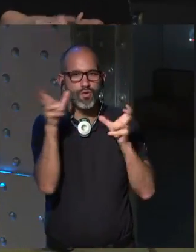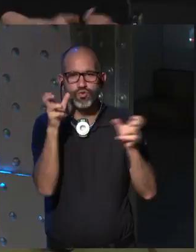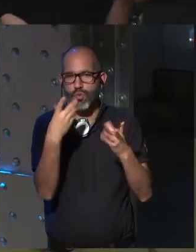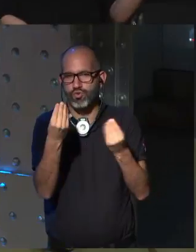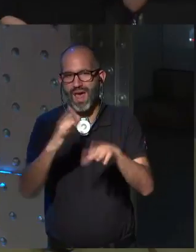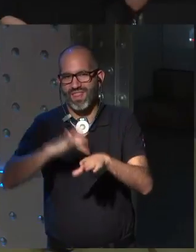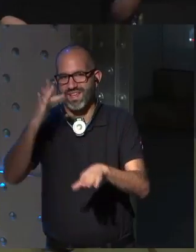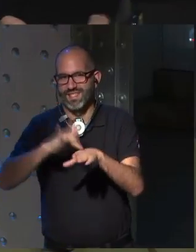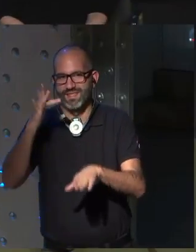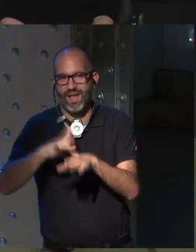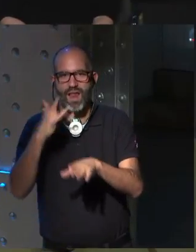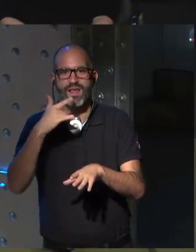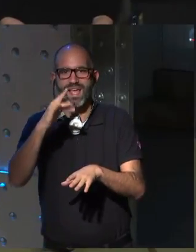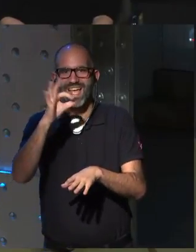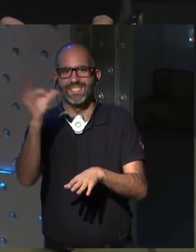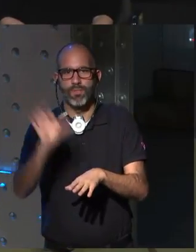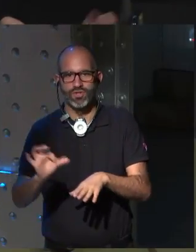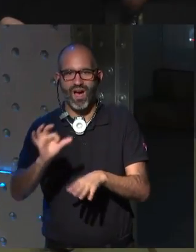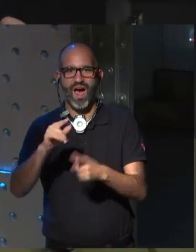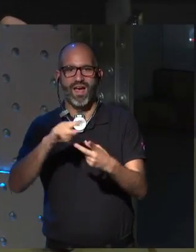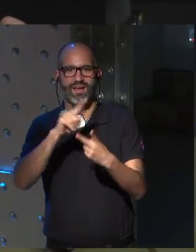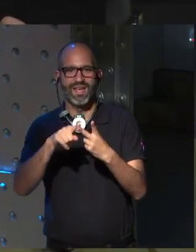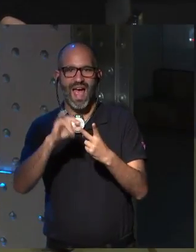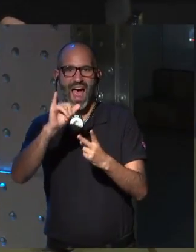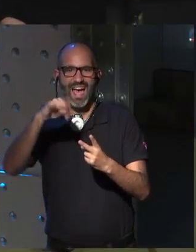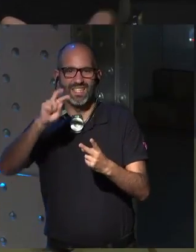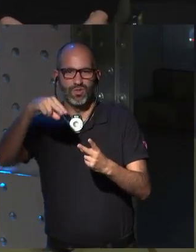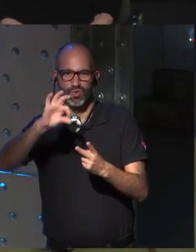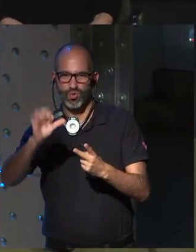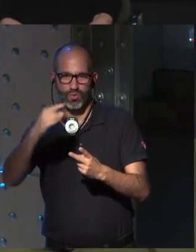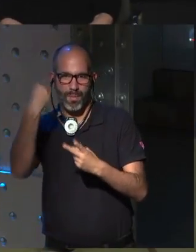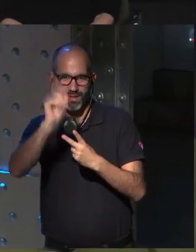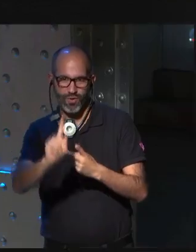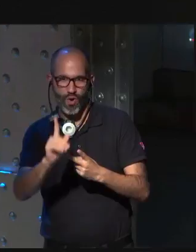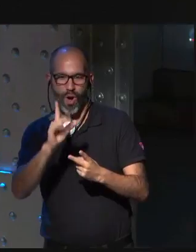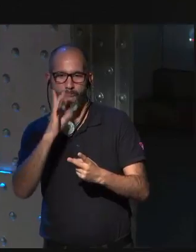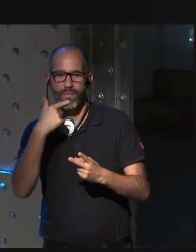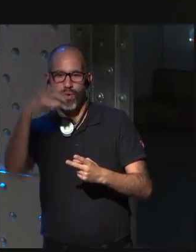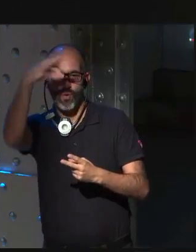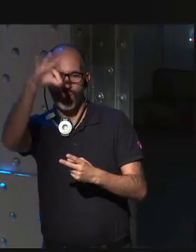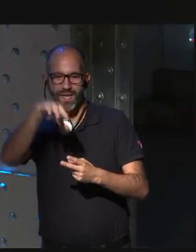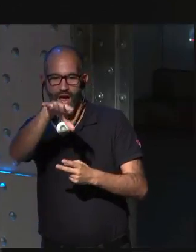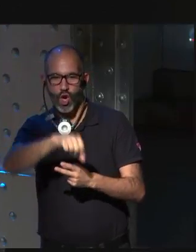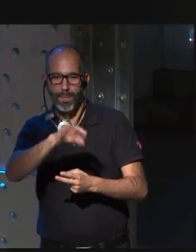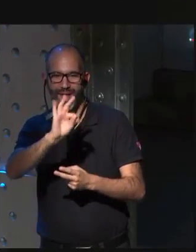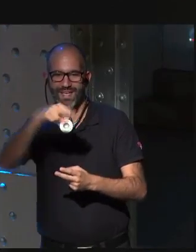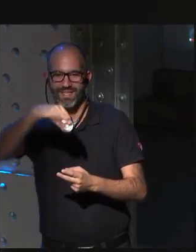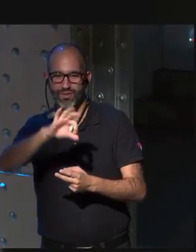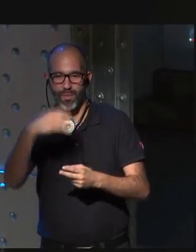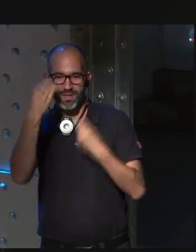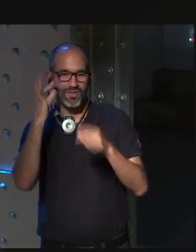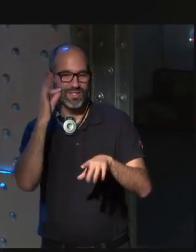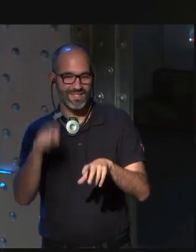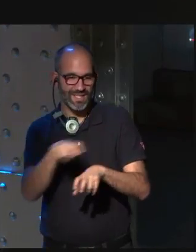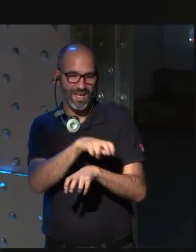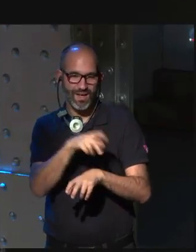all formats you can imagine, obviously including Spotify, not iTunes. I think the girl next to you is the only